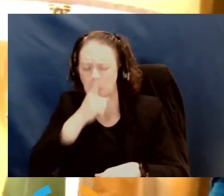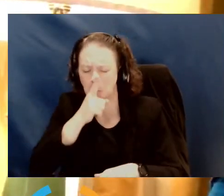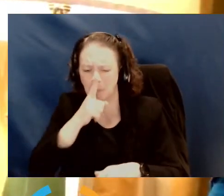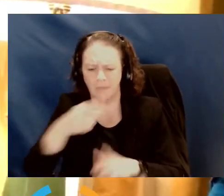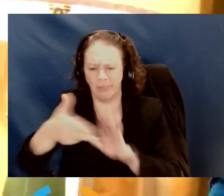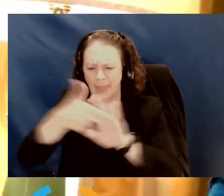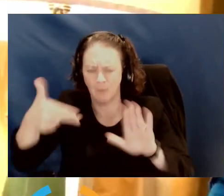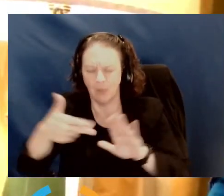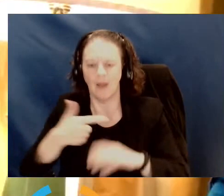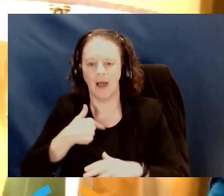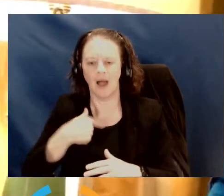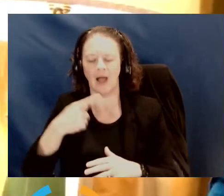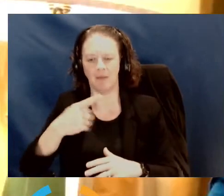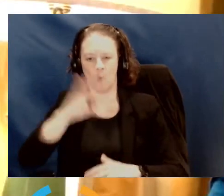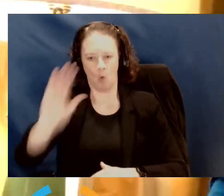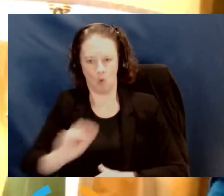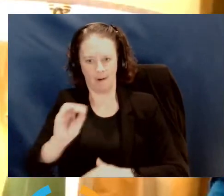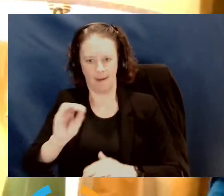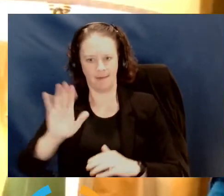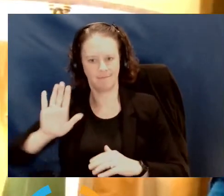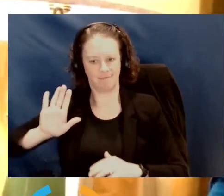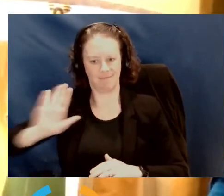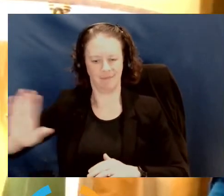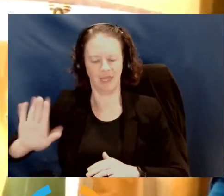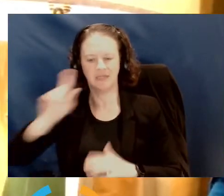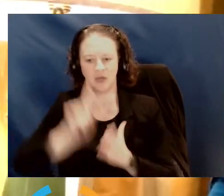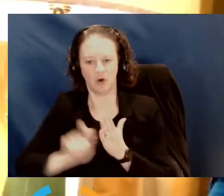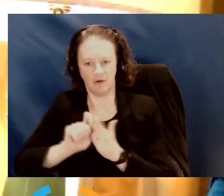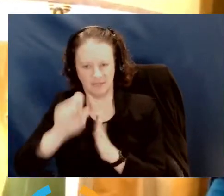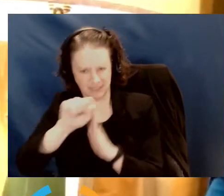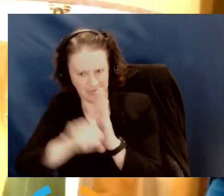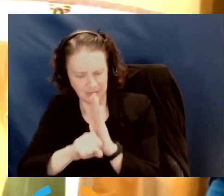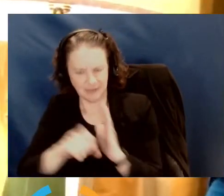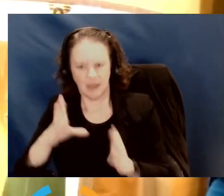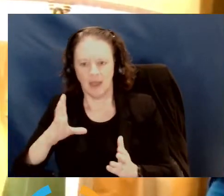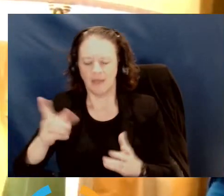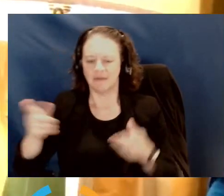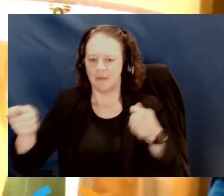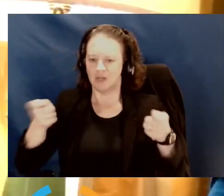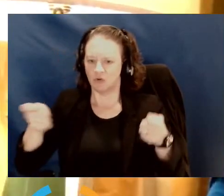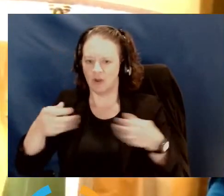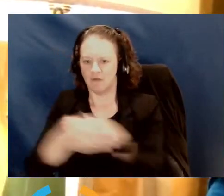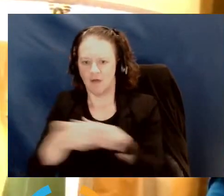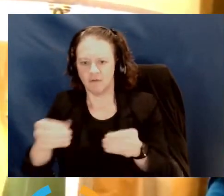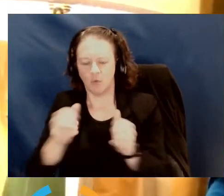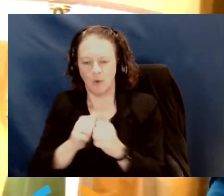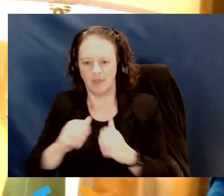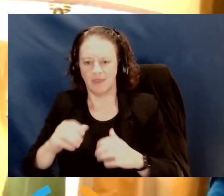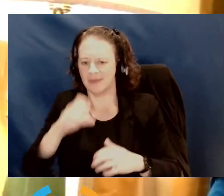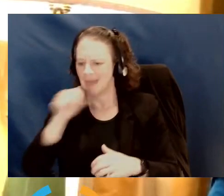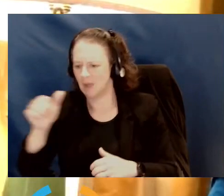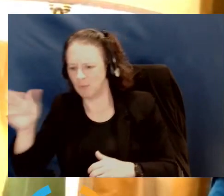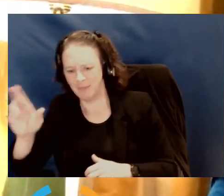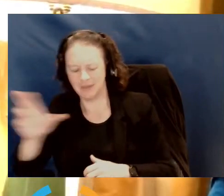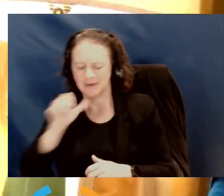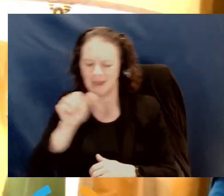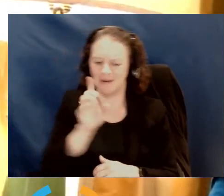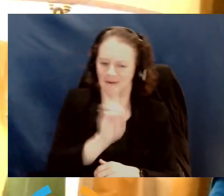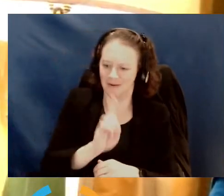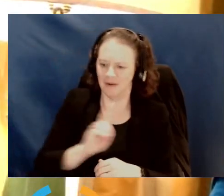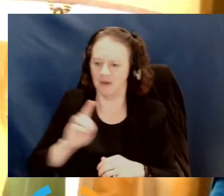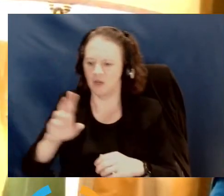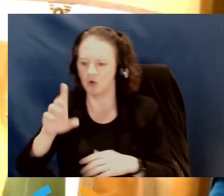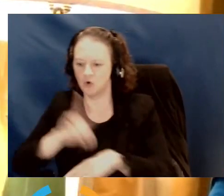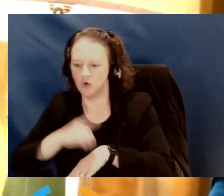I see it as an administrative office with nonpartisan duties. Our campaign won the nomination of the Independent Party